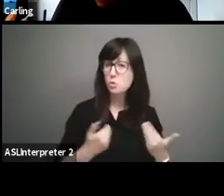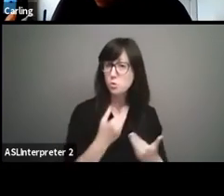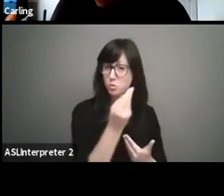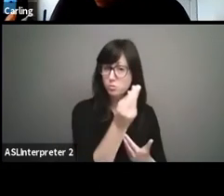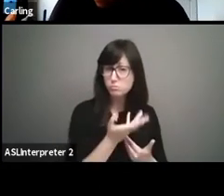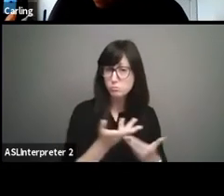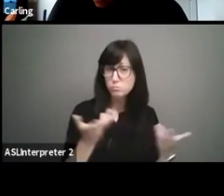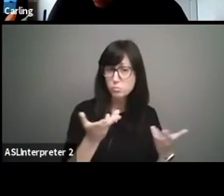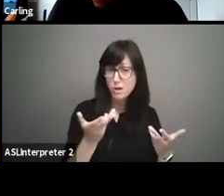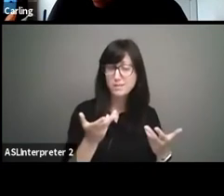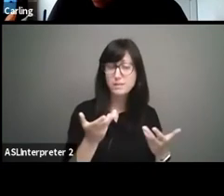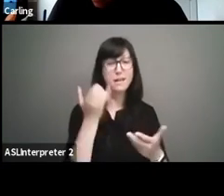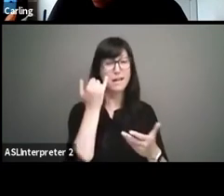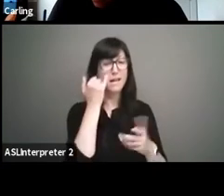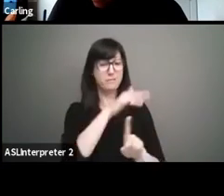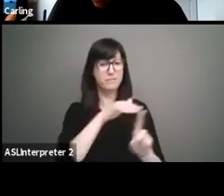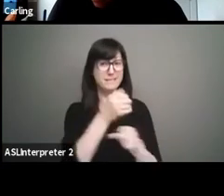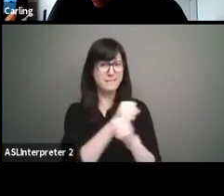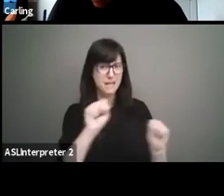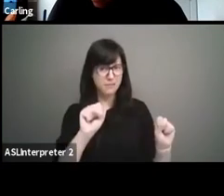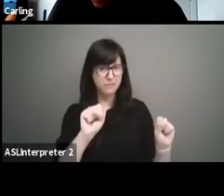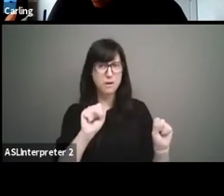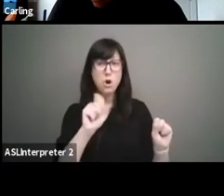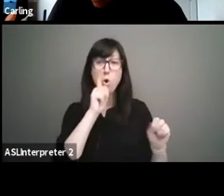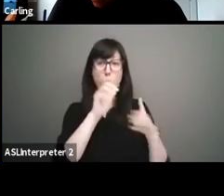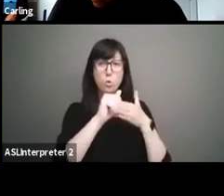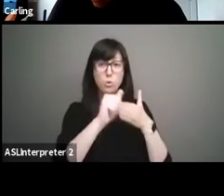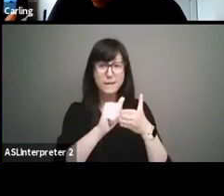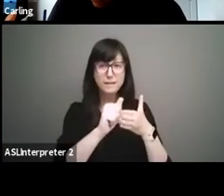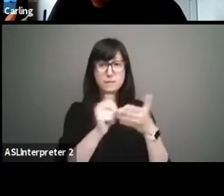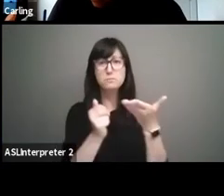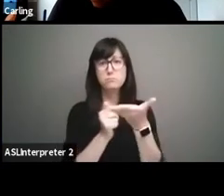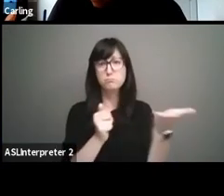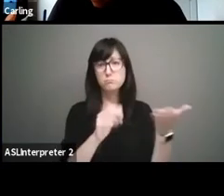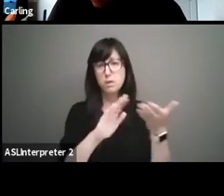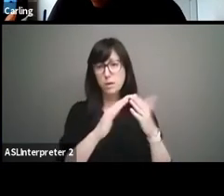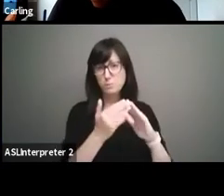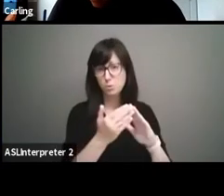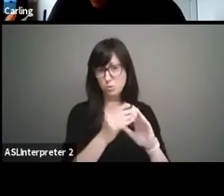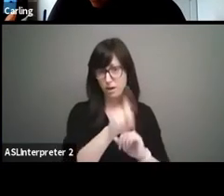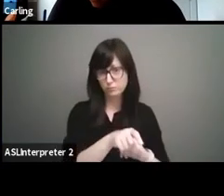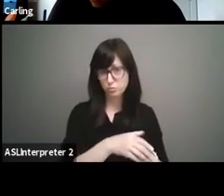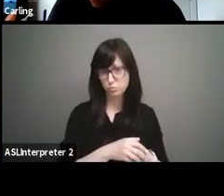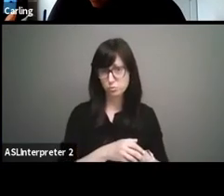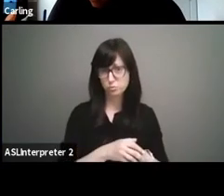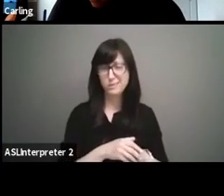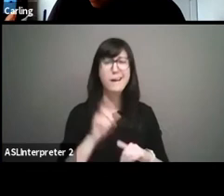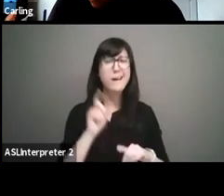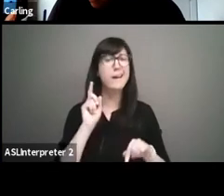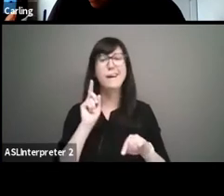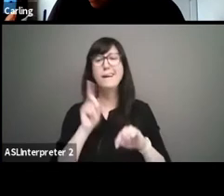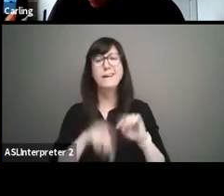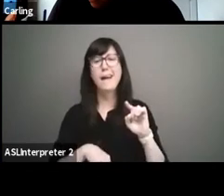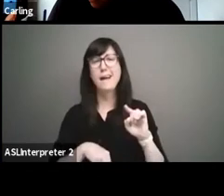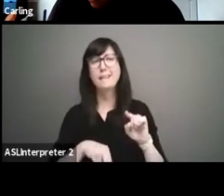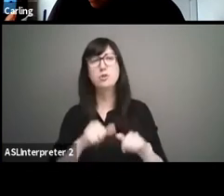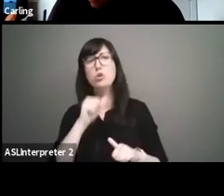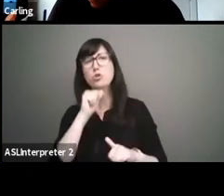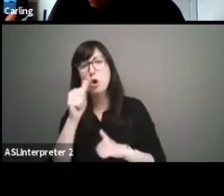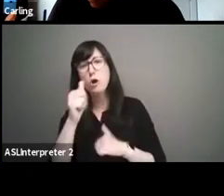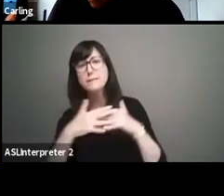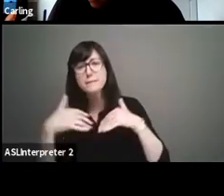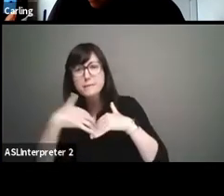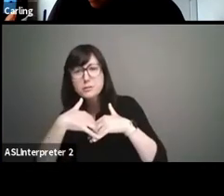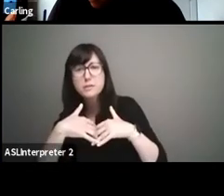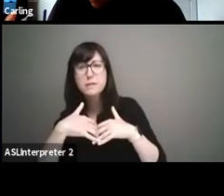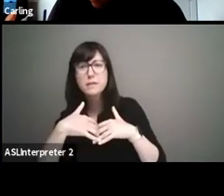that safe spaces have to be led by community. It can't just be like a non-Indigenous org that